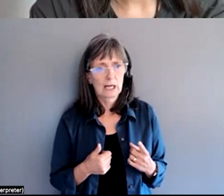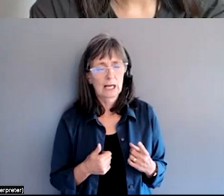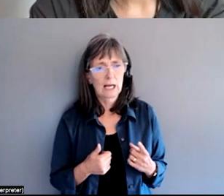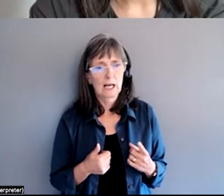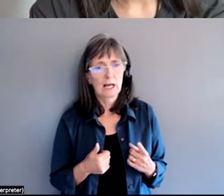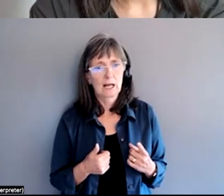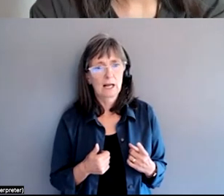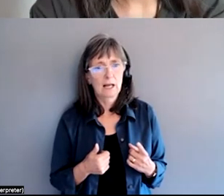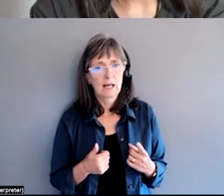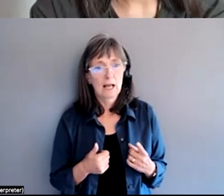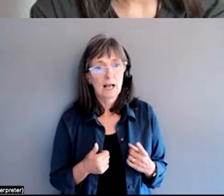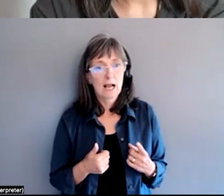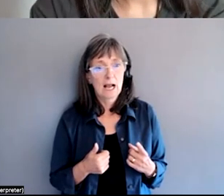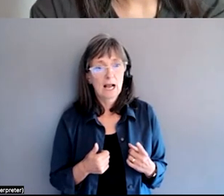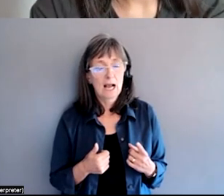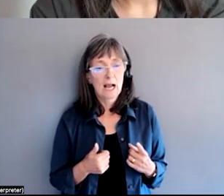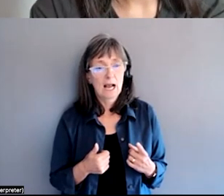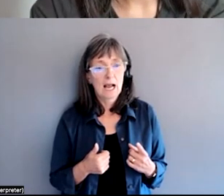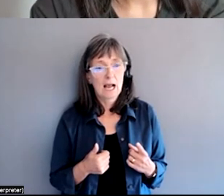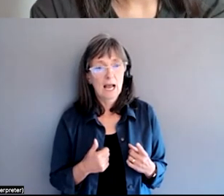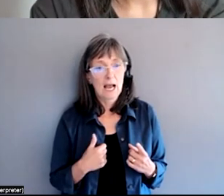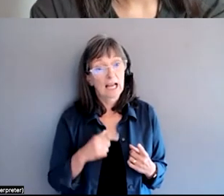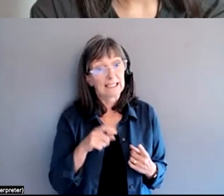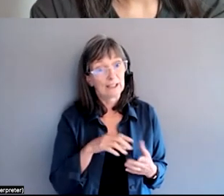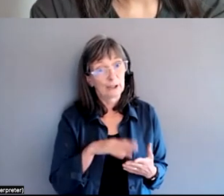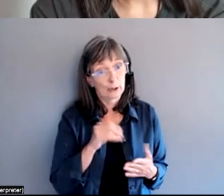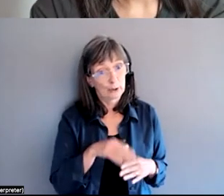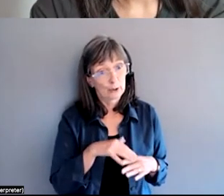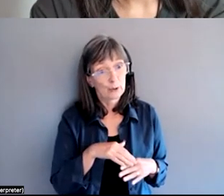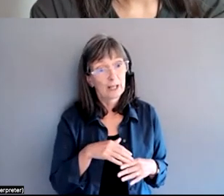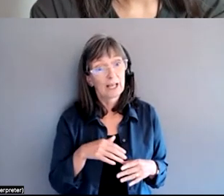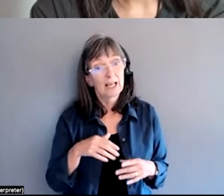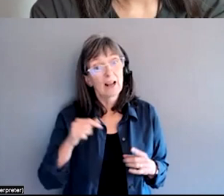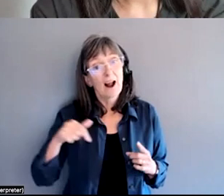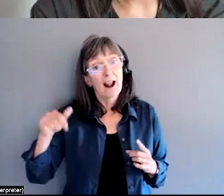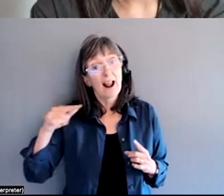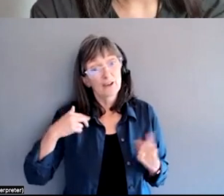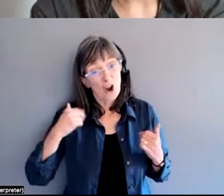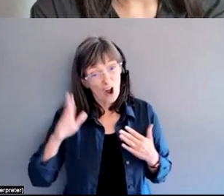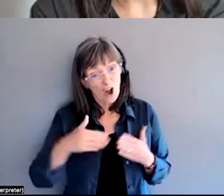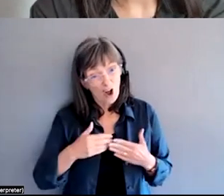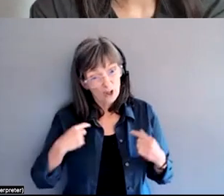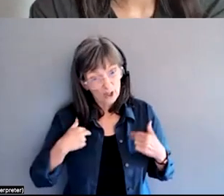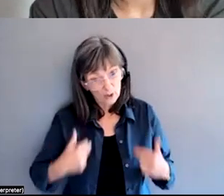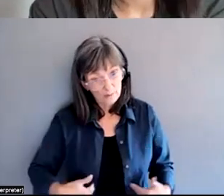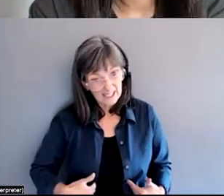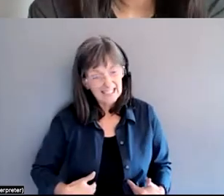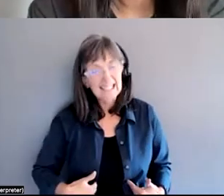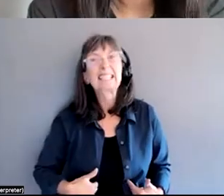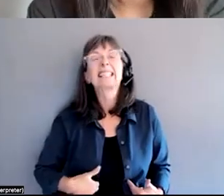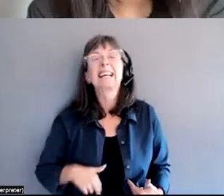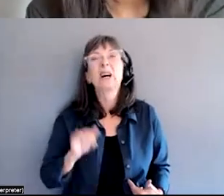as slow people like myself have to learn that there's human beings all through this business. Like,